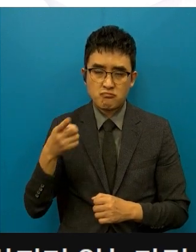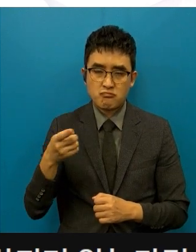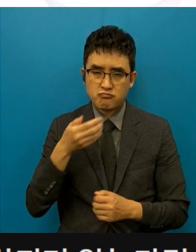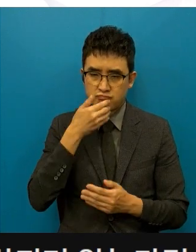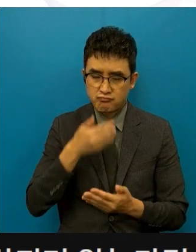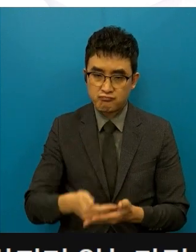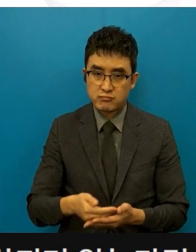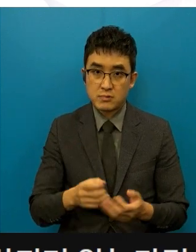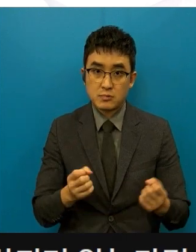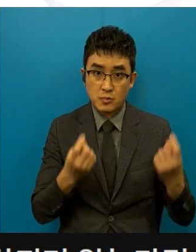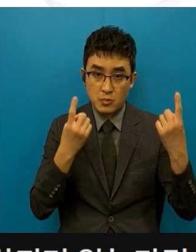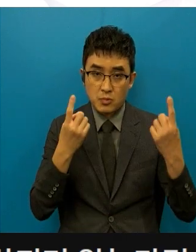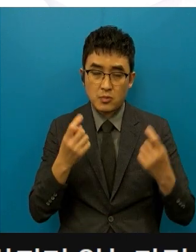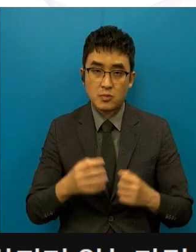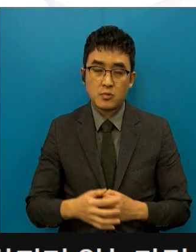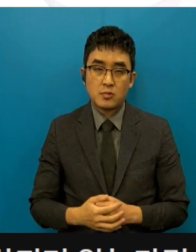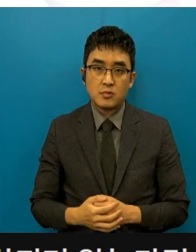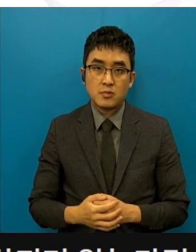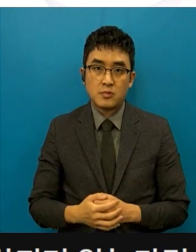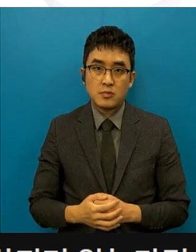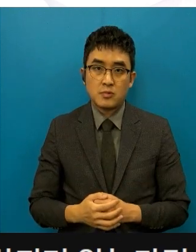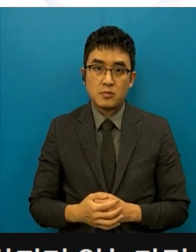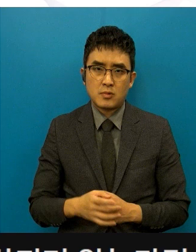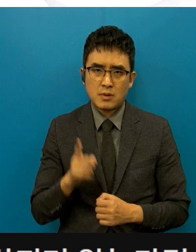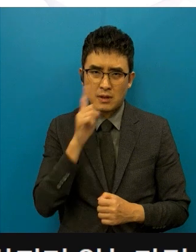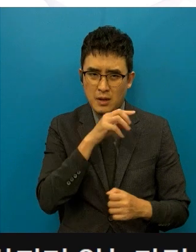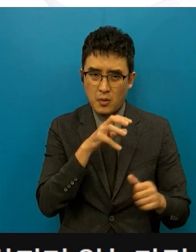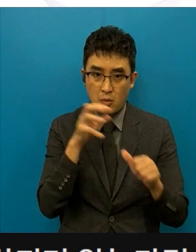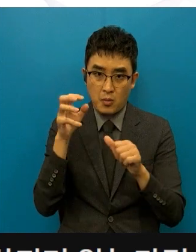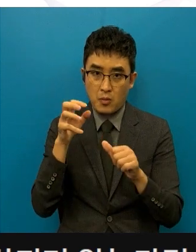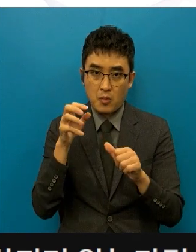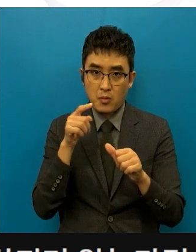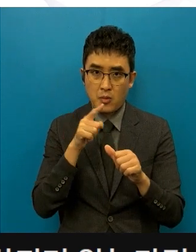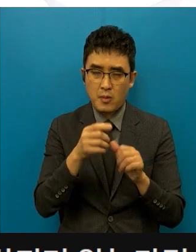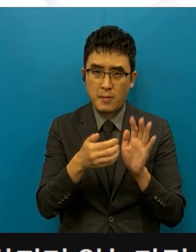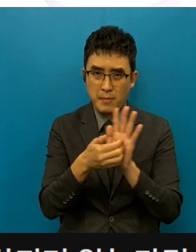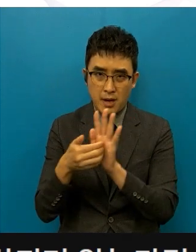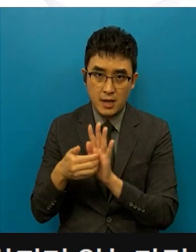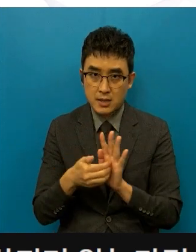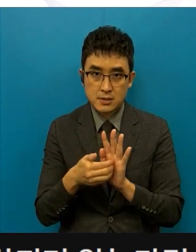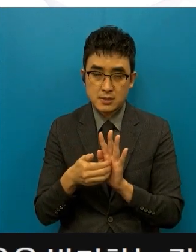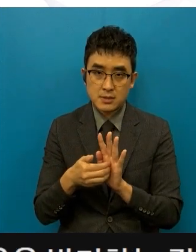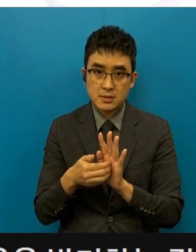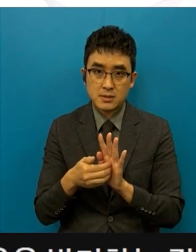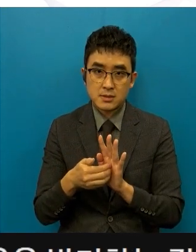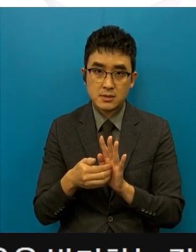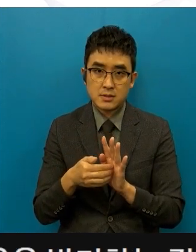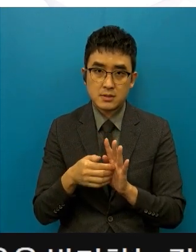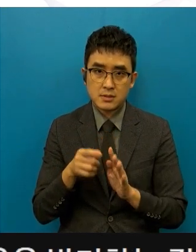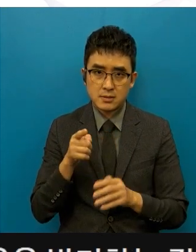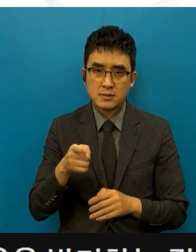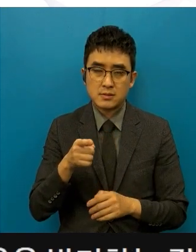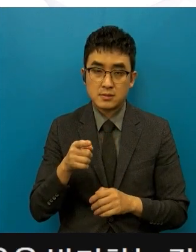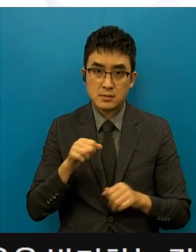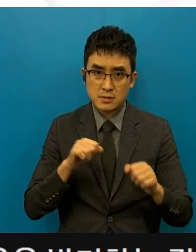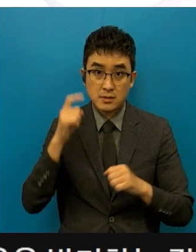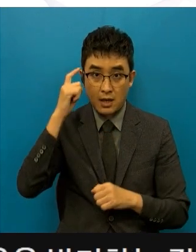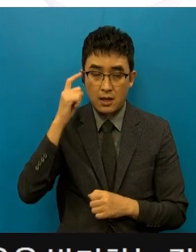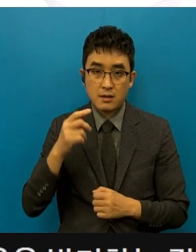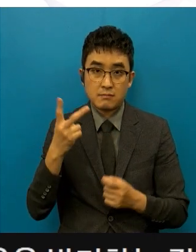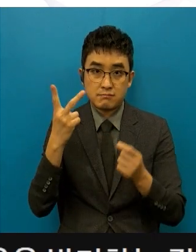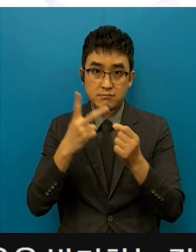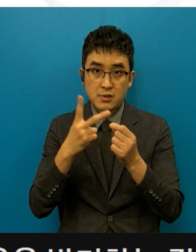psychiatric consultation. Any patient who is wishing to end their life, they should see a